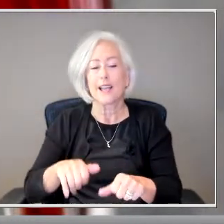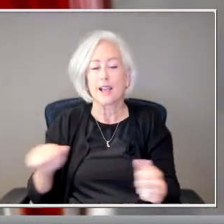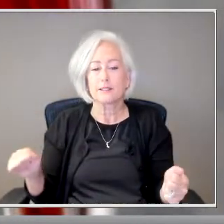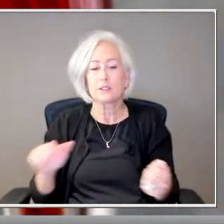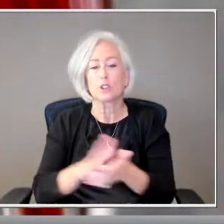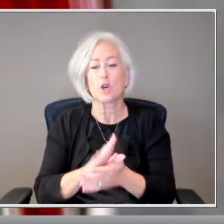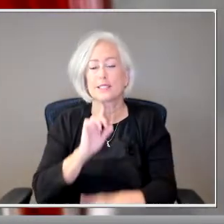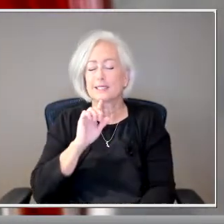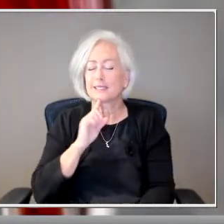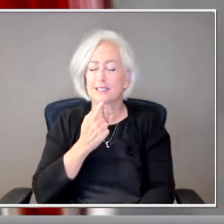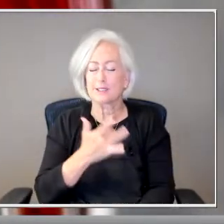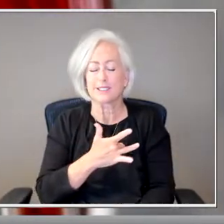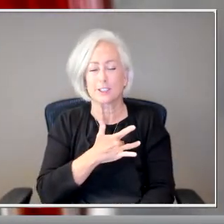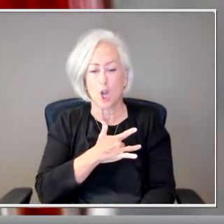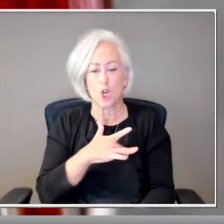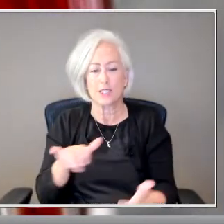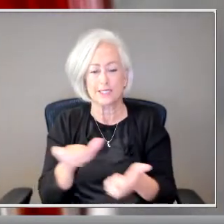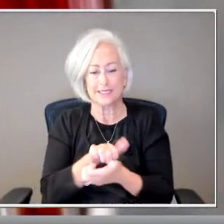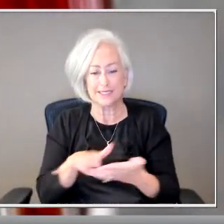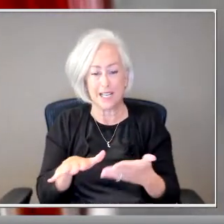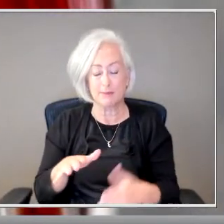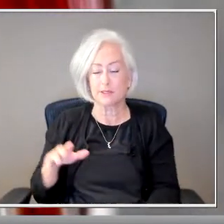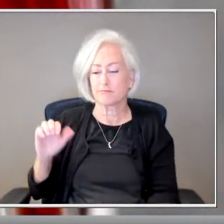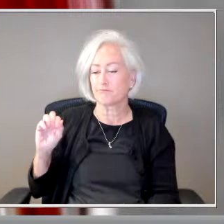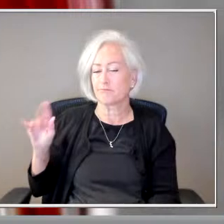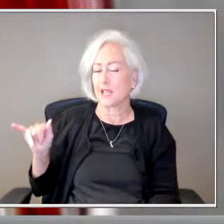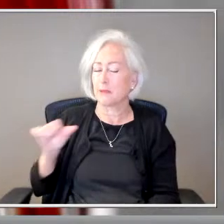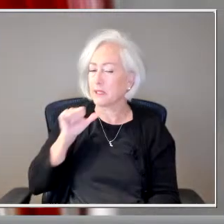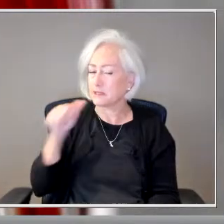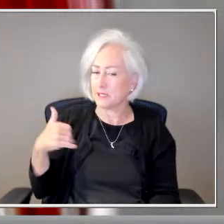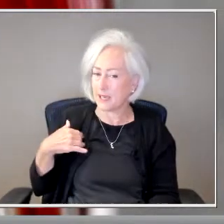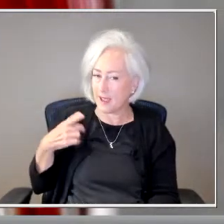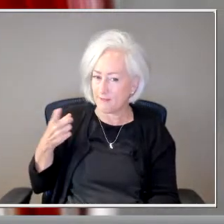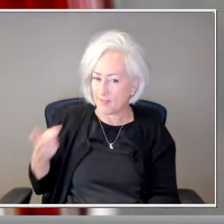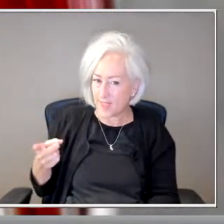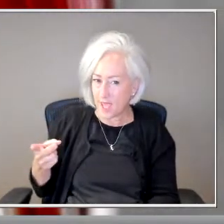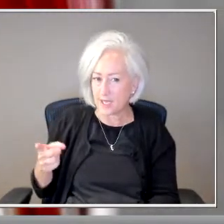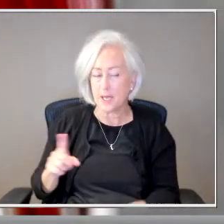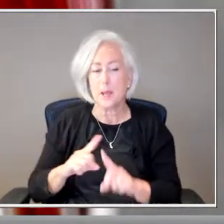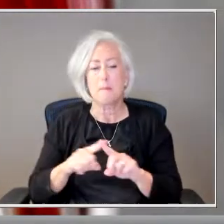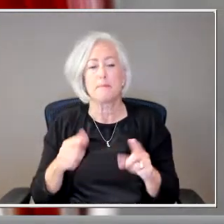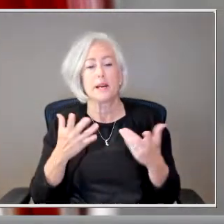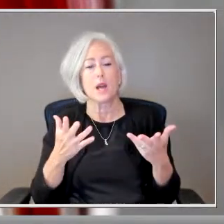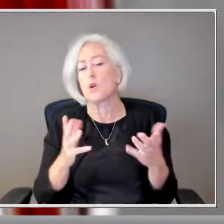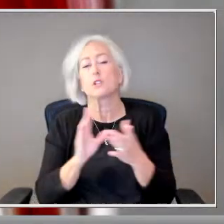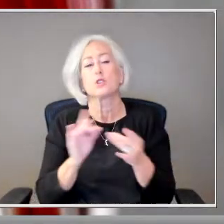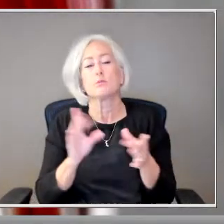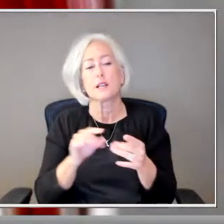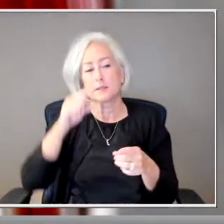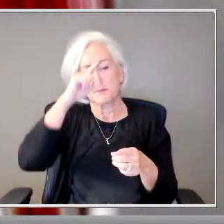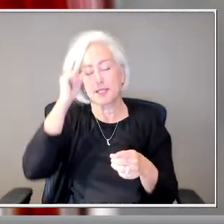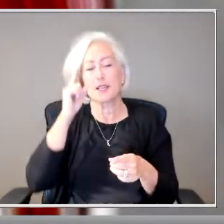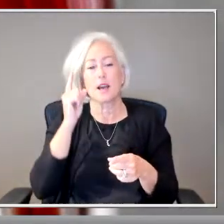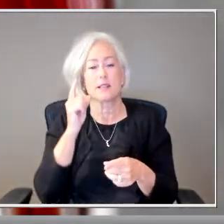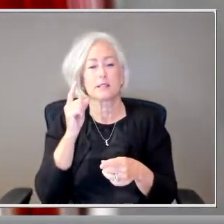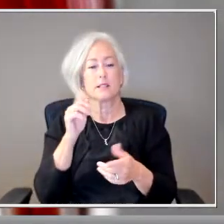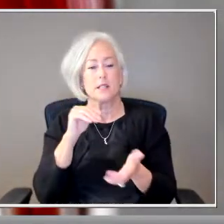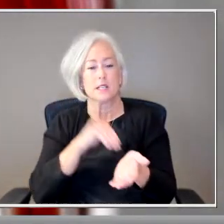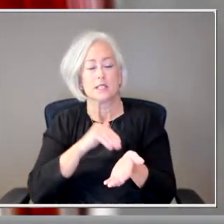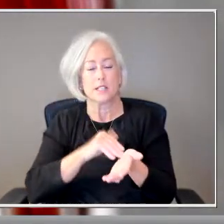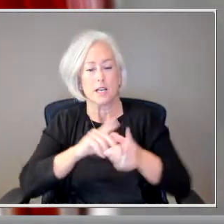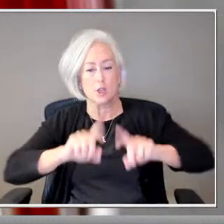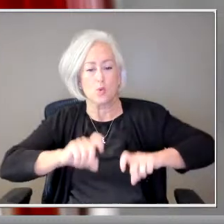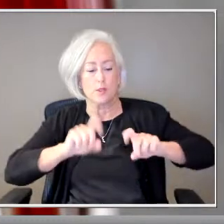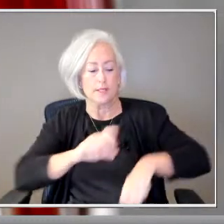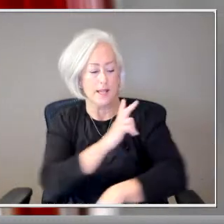damage. Amy did not take this medication, but Dr. Porter, I wanted to mention this because doctors test patients before using drugs to see the likelihood